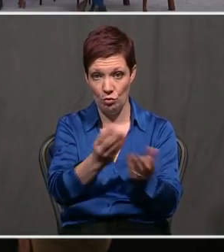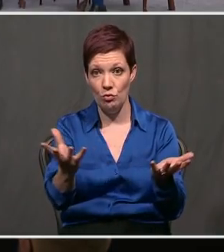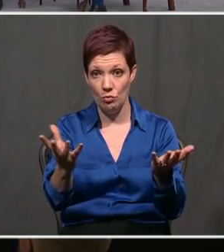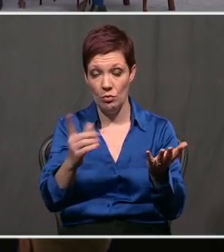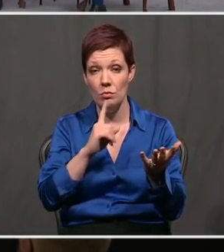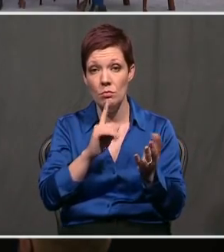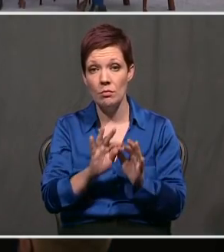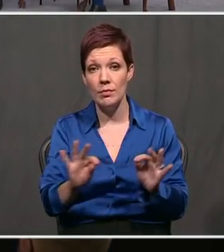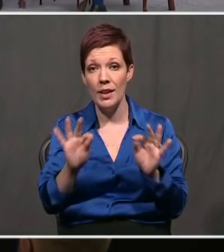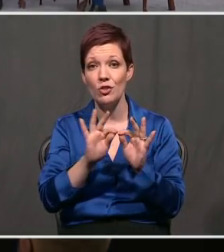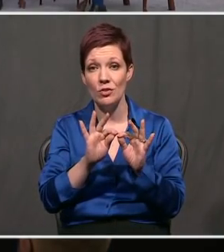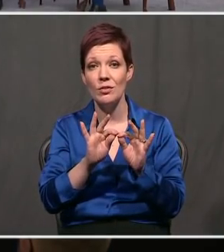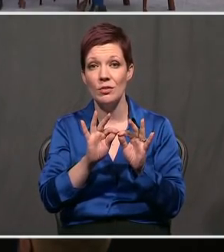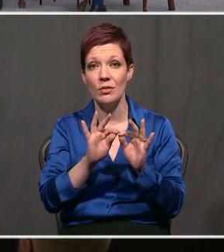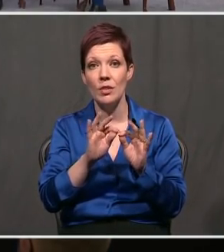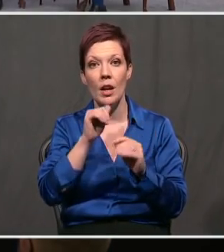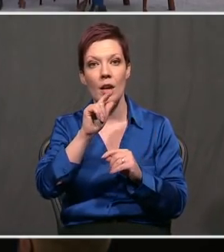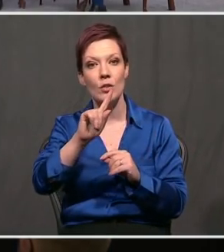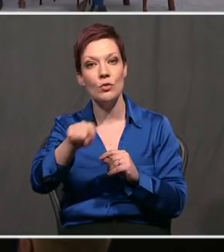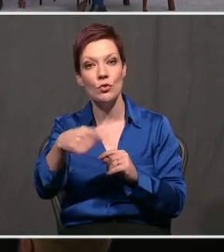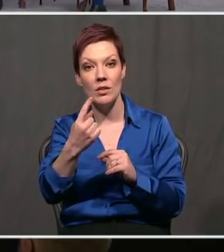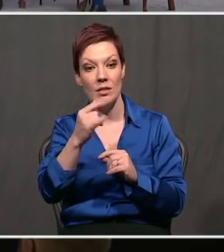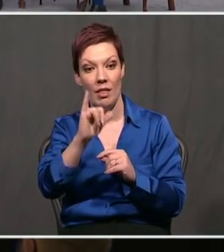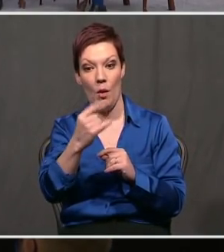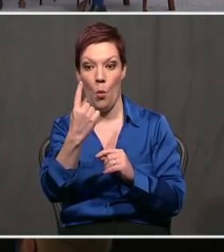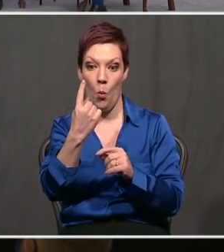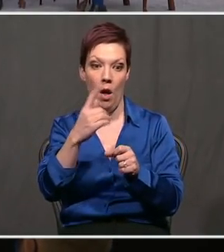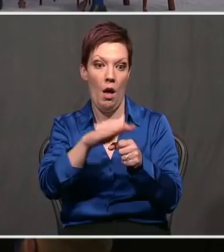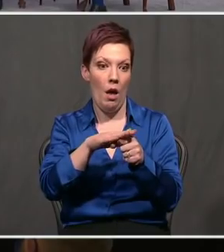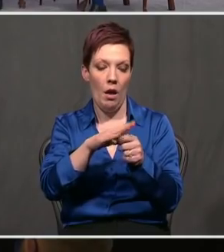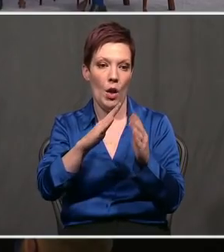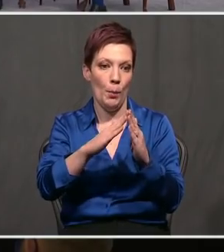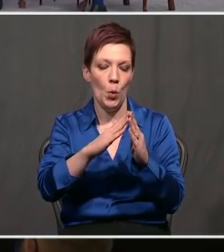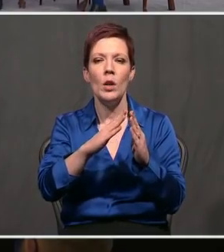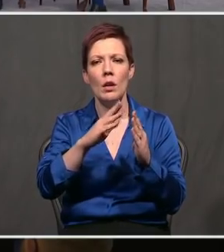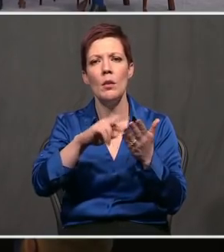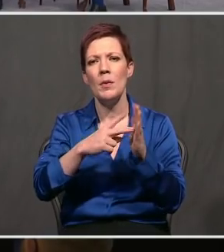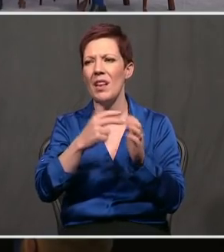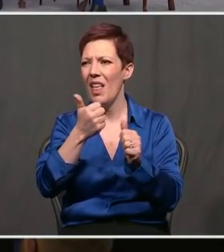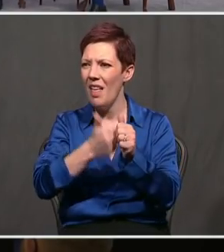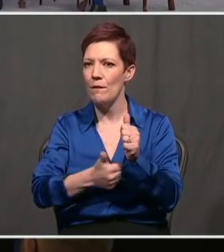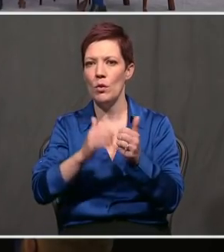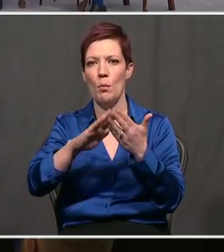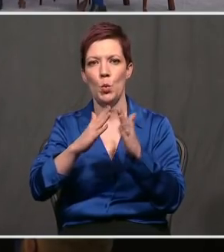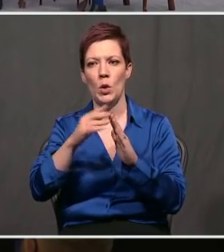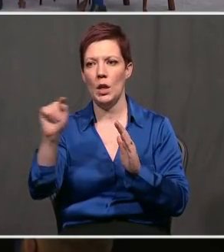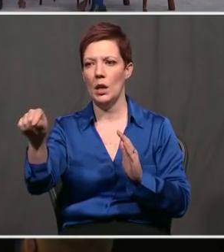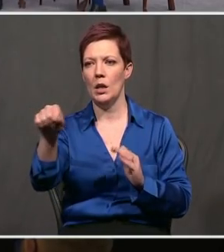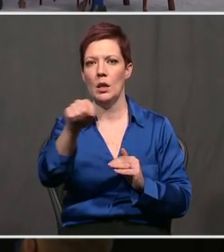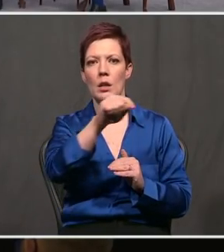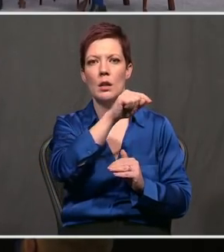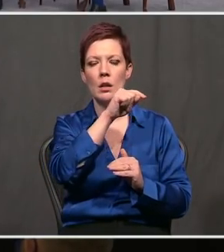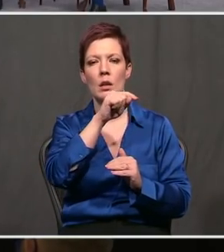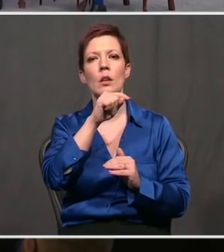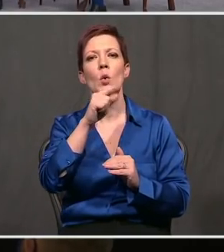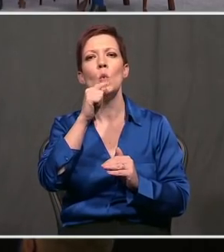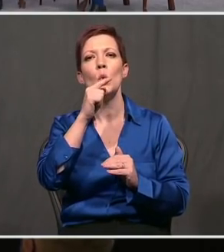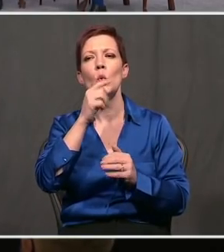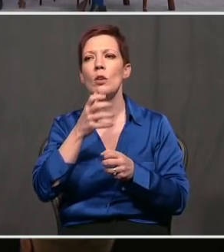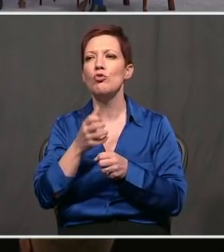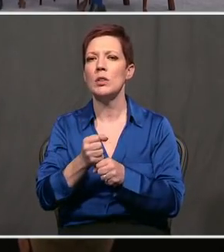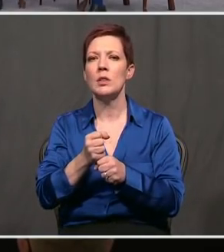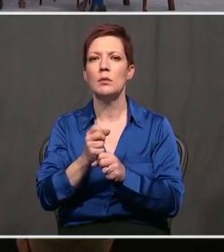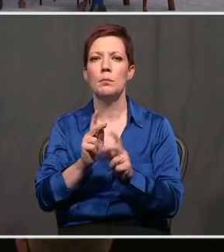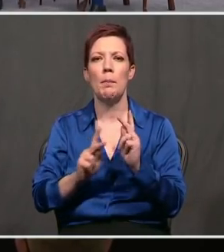message. Not just to that community, but to every community across the state. So attaching the trusted voices